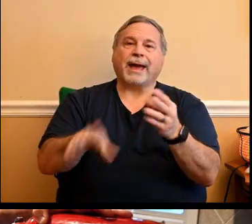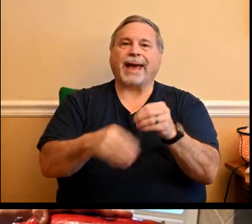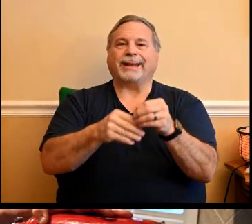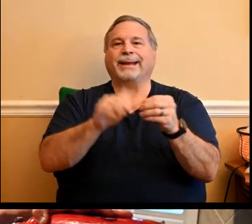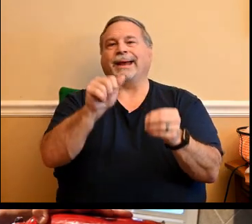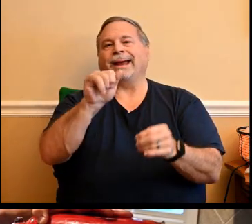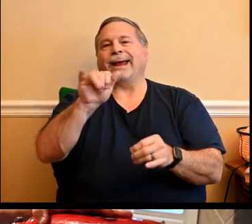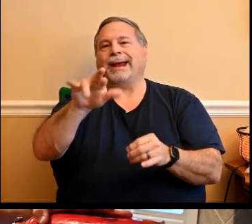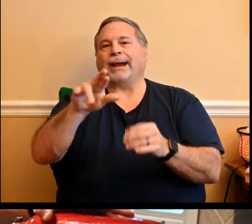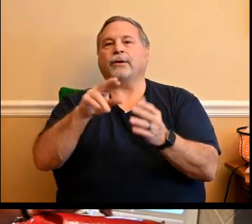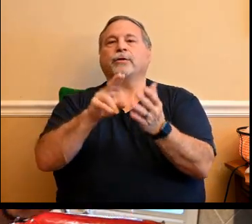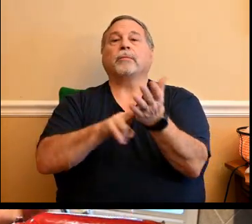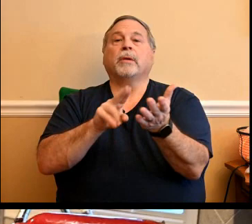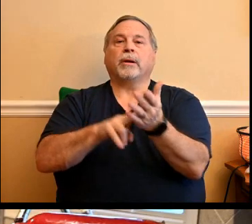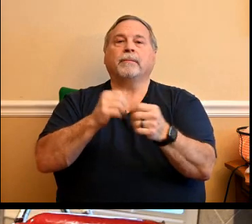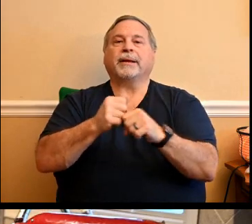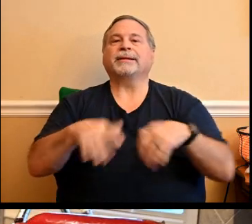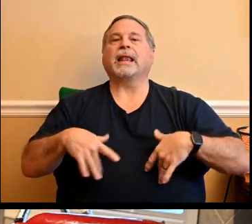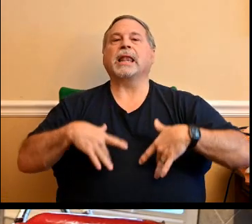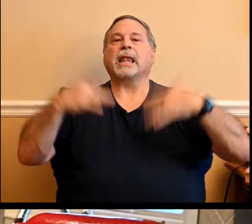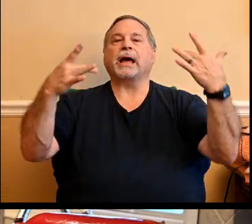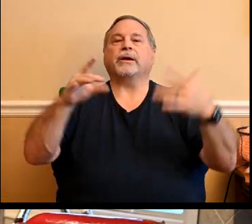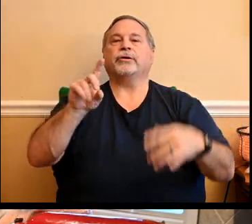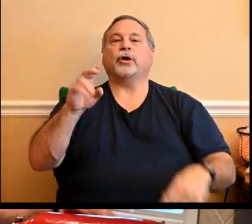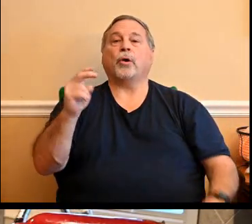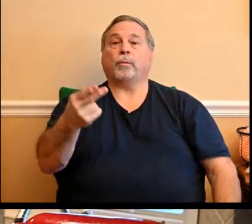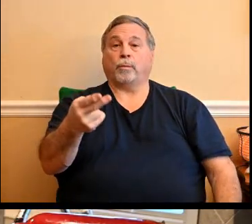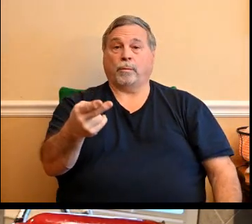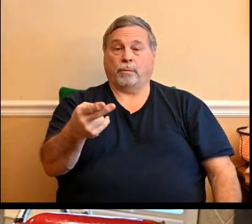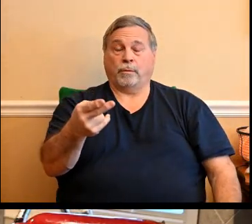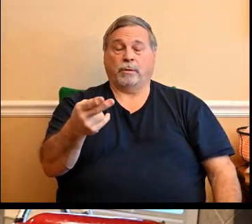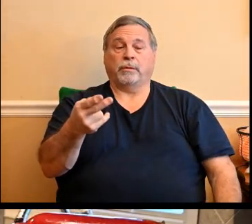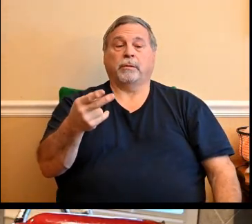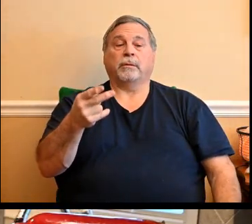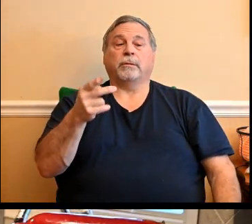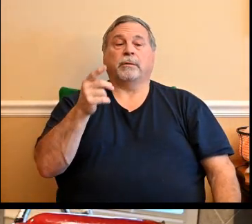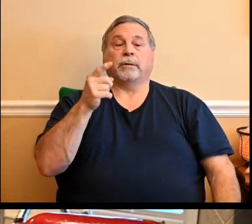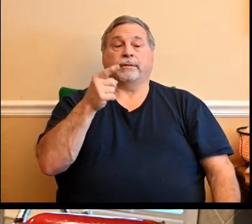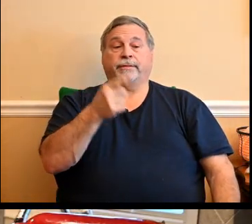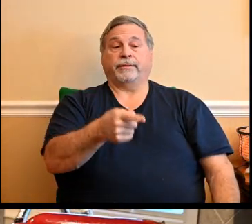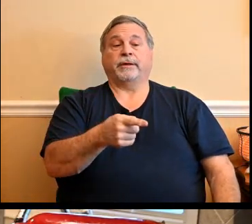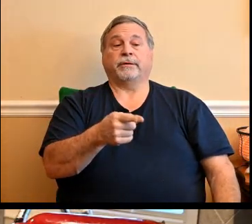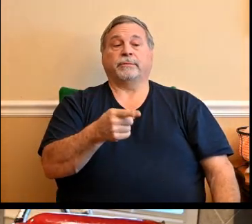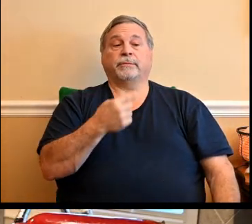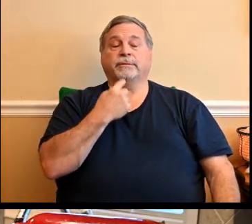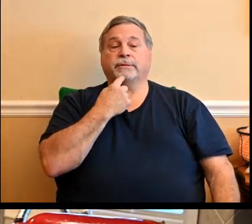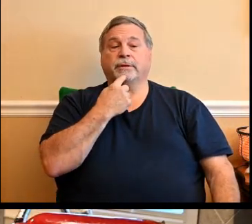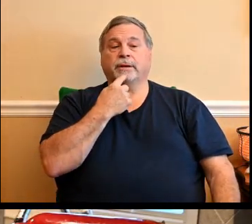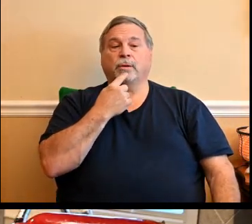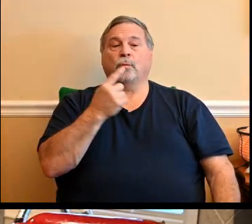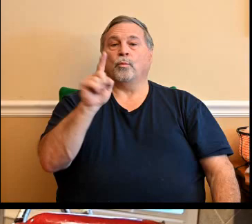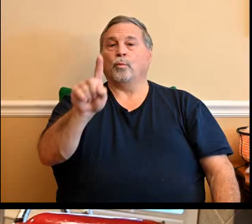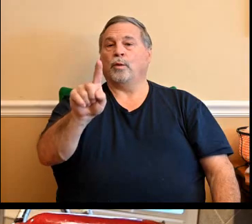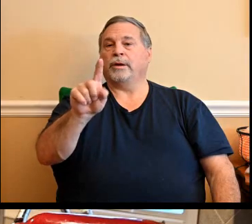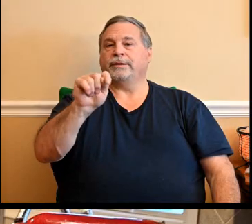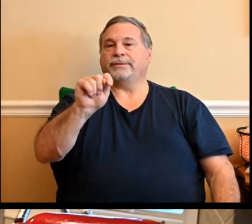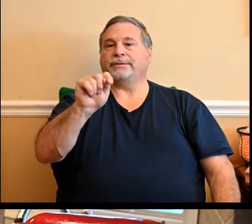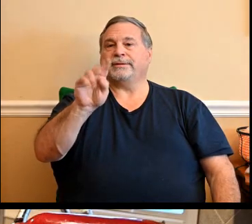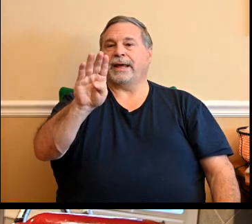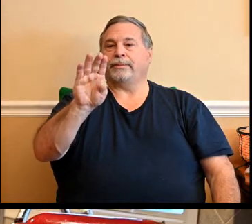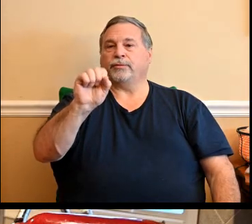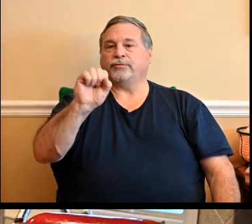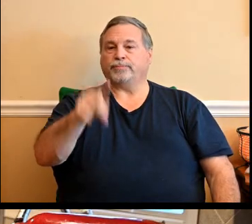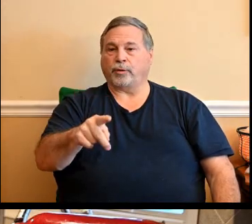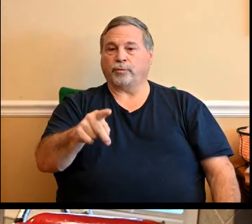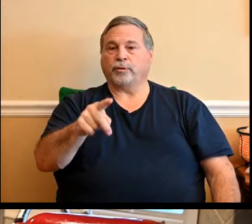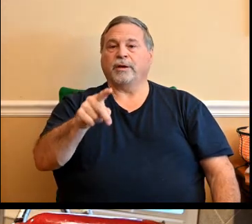air to the butter, makes it be a lighter dough. This is going to call for a tablespoon of ice